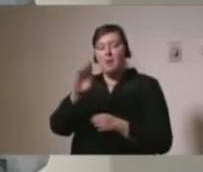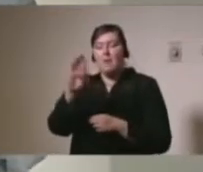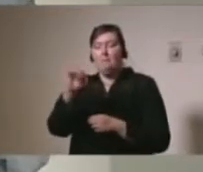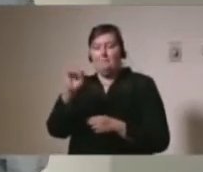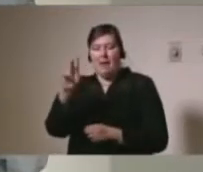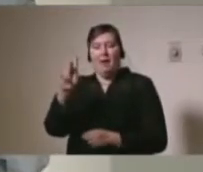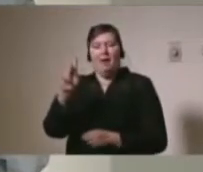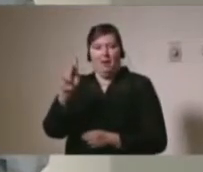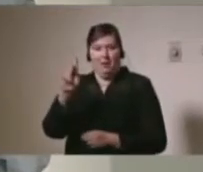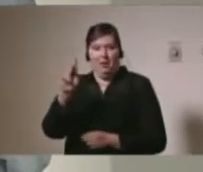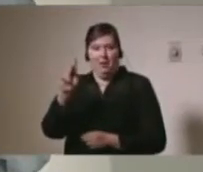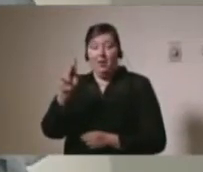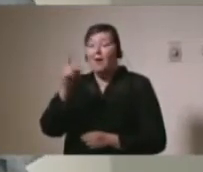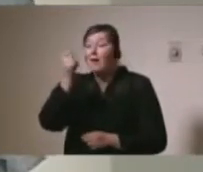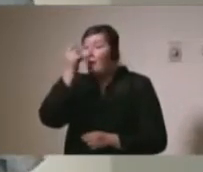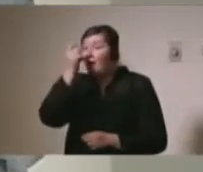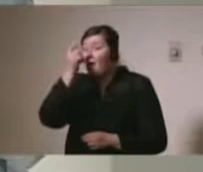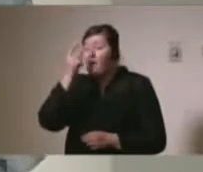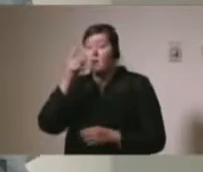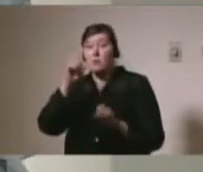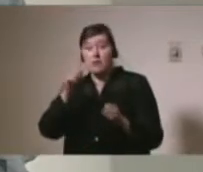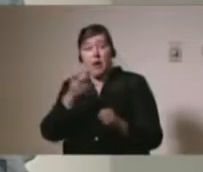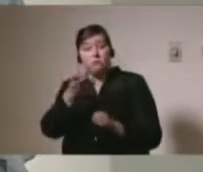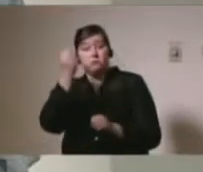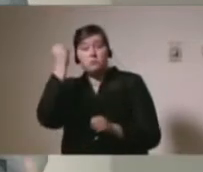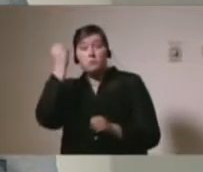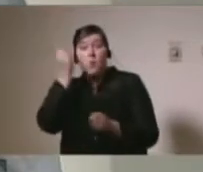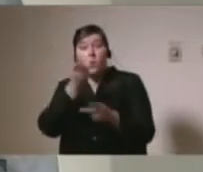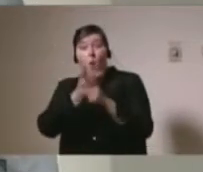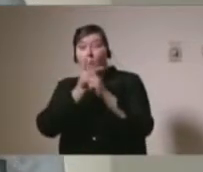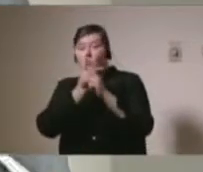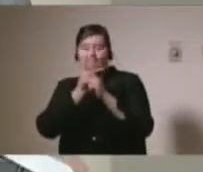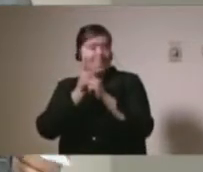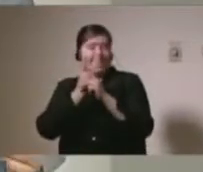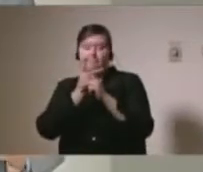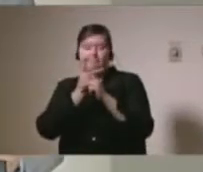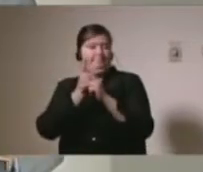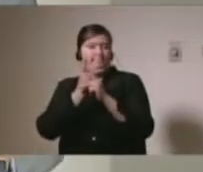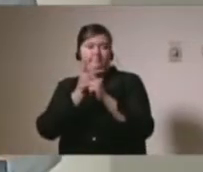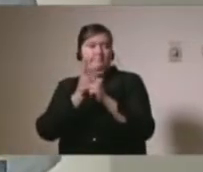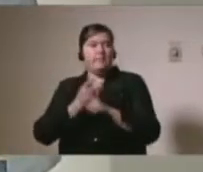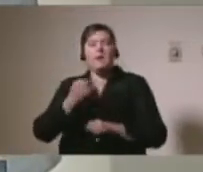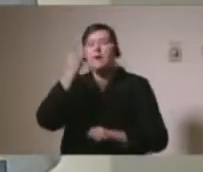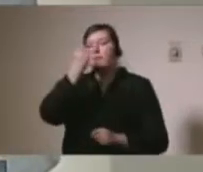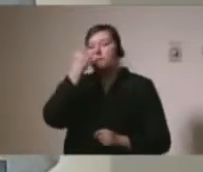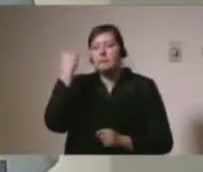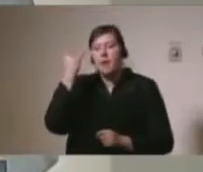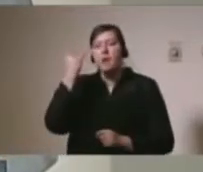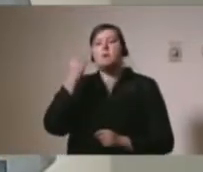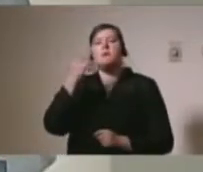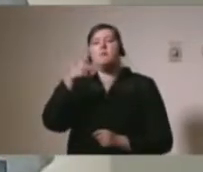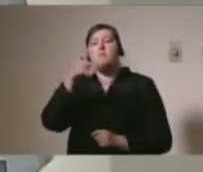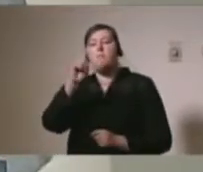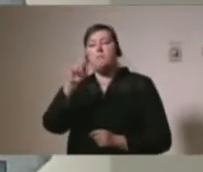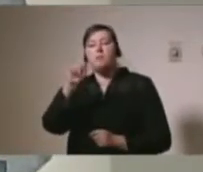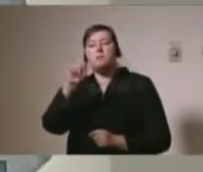but here we don't offer loans. The Italian Postal Bank is not a real